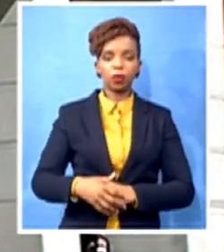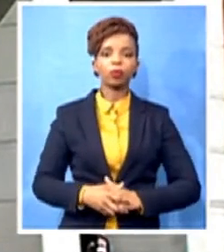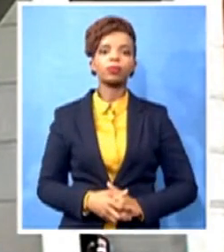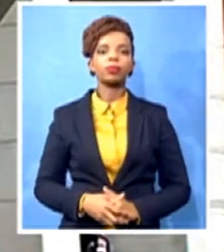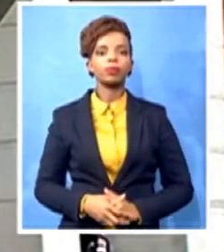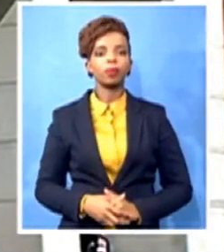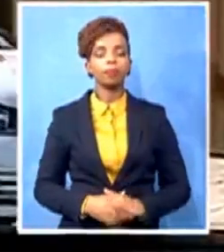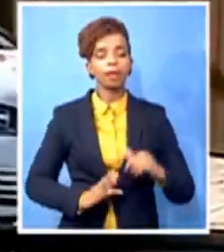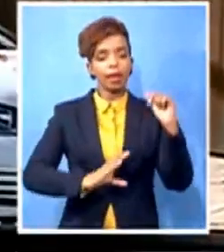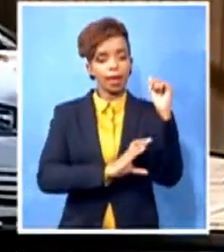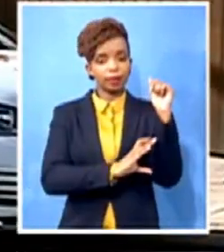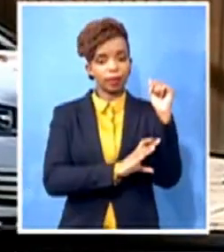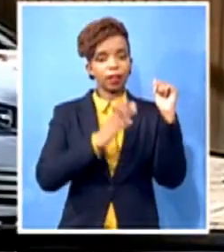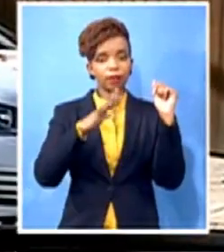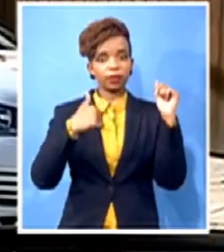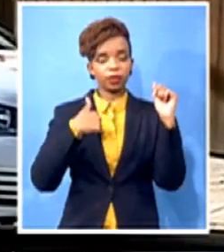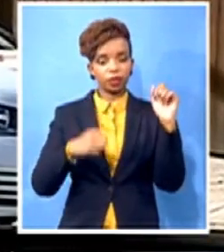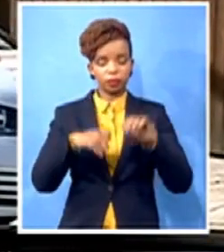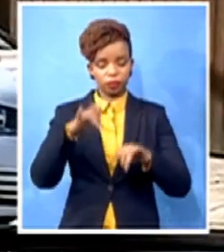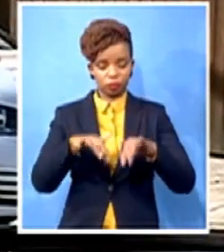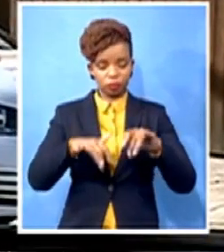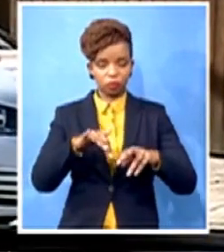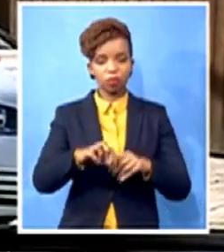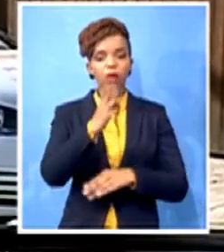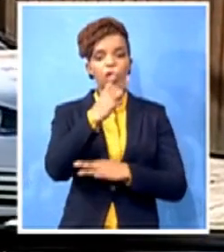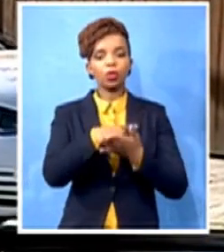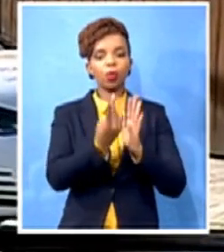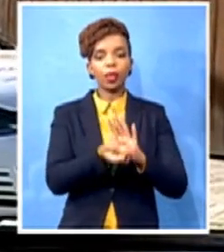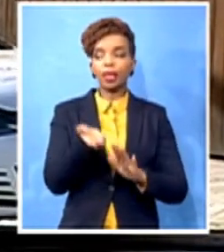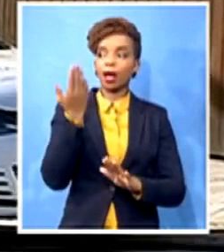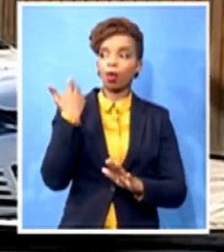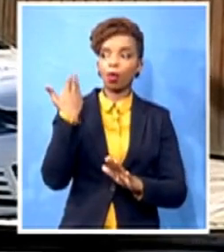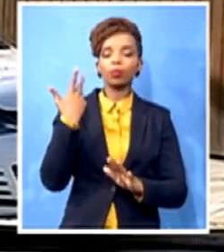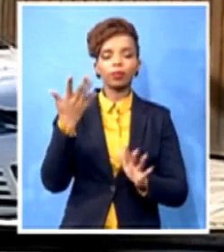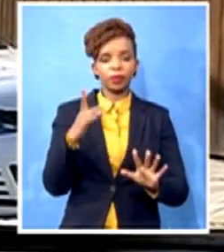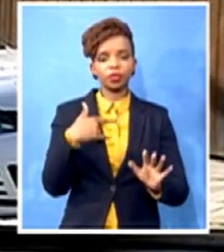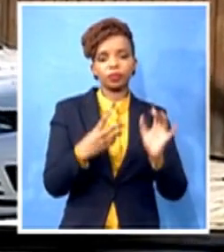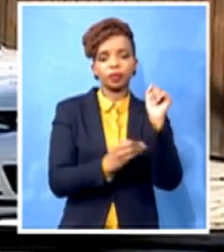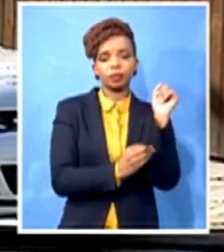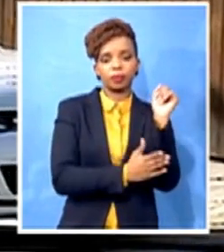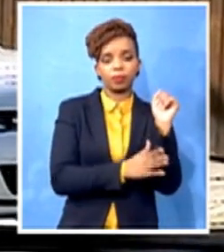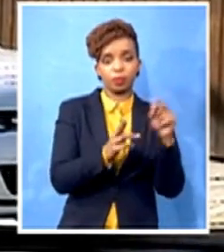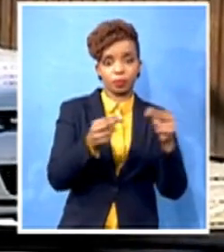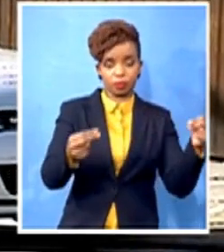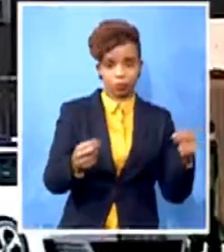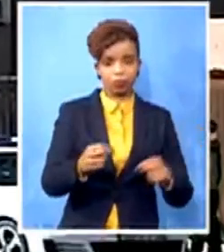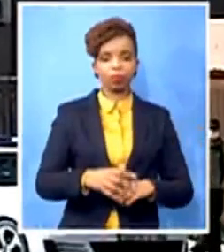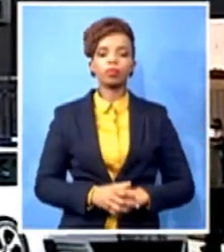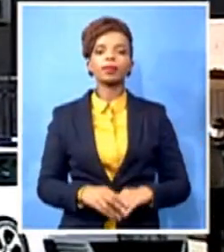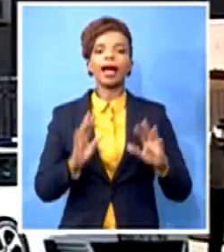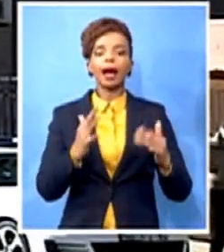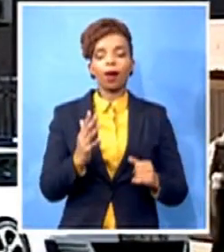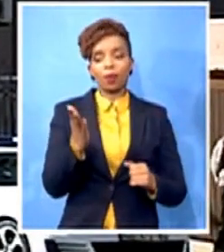I explained how something like that and a lot more other things could happen. So you have a